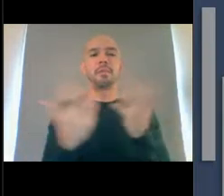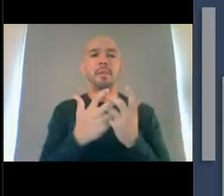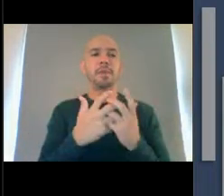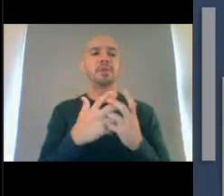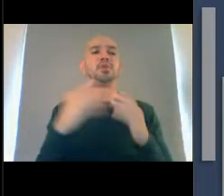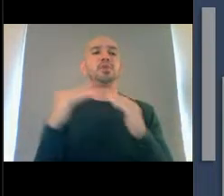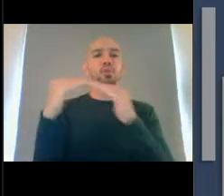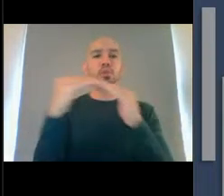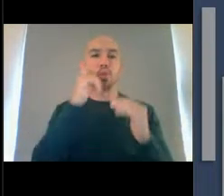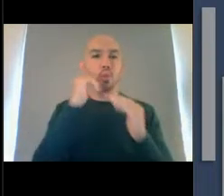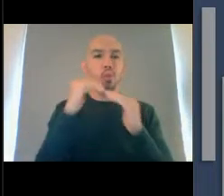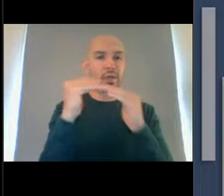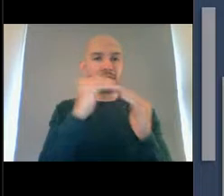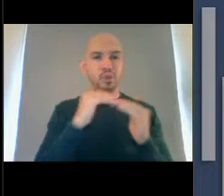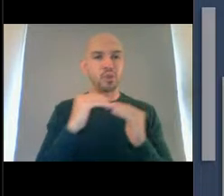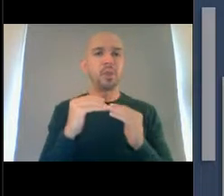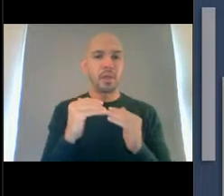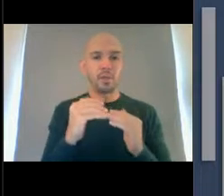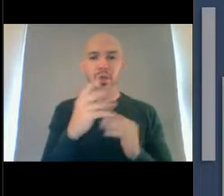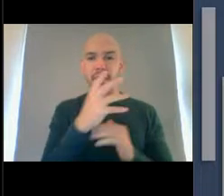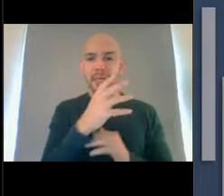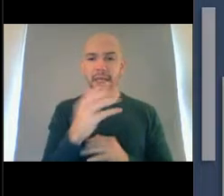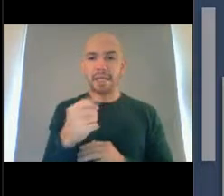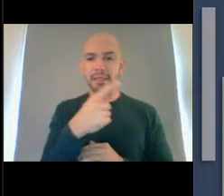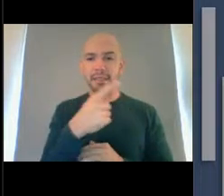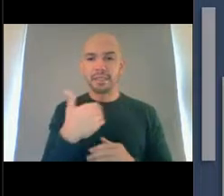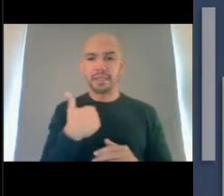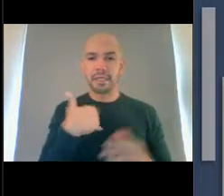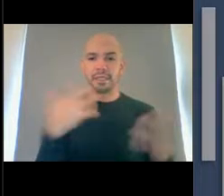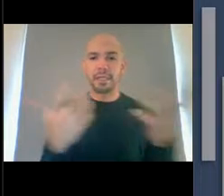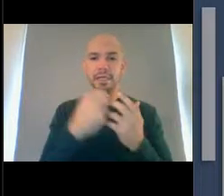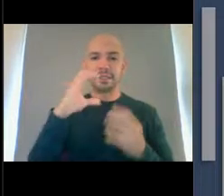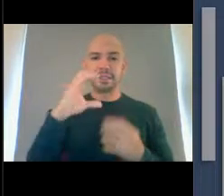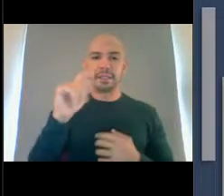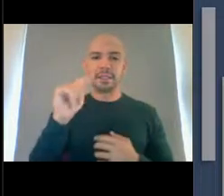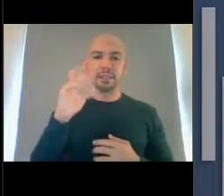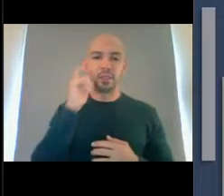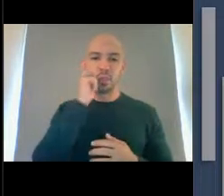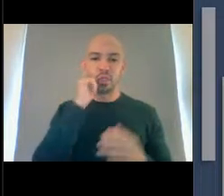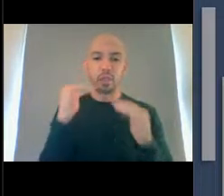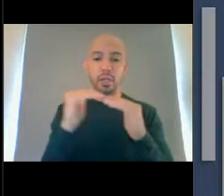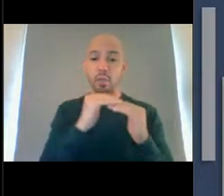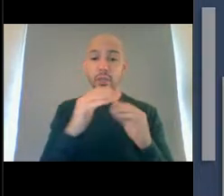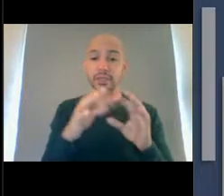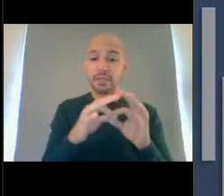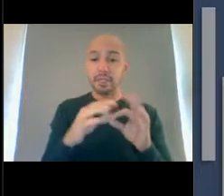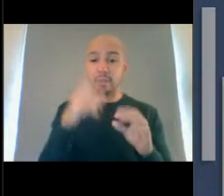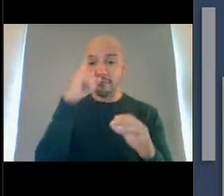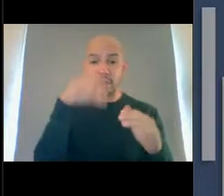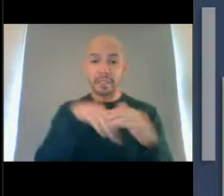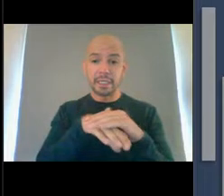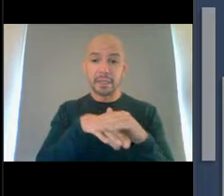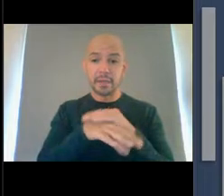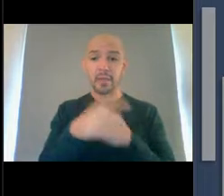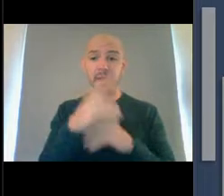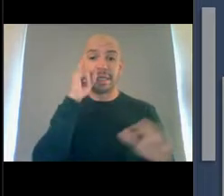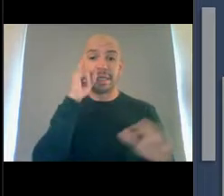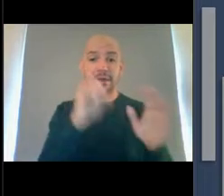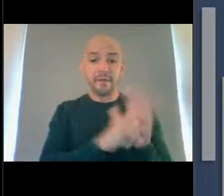accessibility criteria that improves accessibility to disadvantaged and or historically impacted communities identifications of